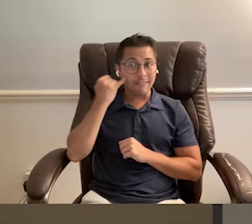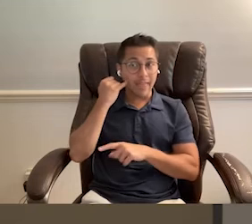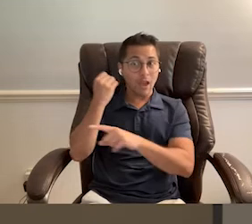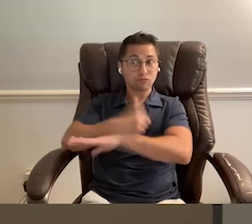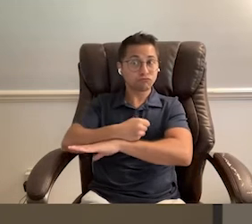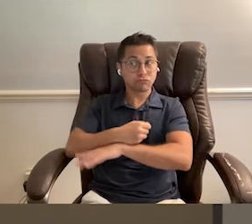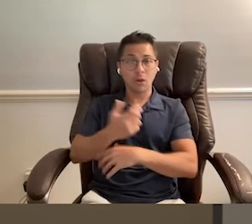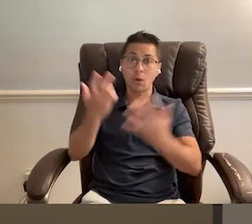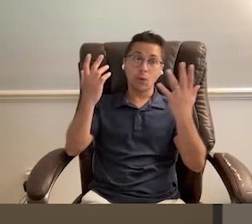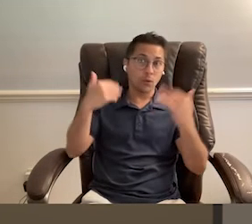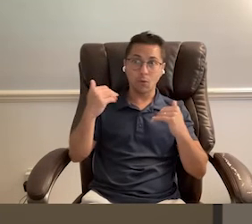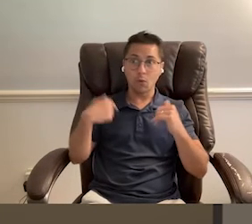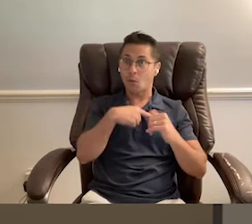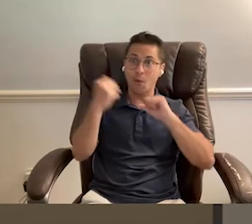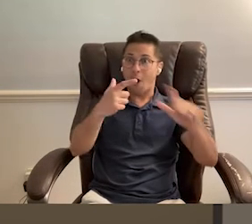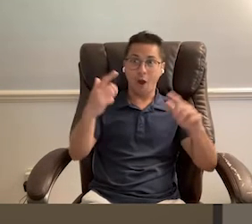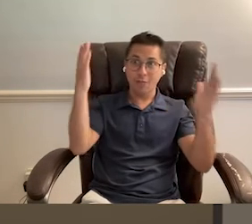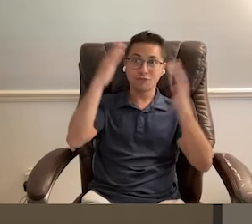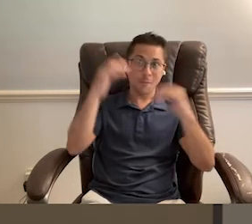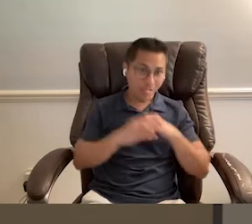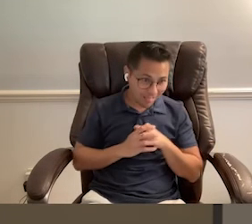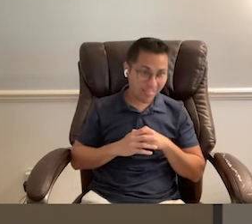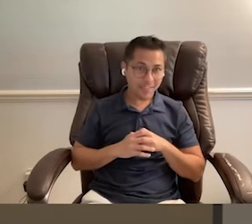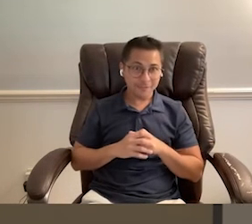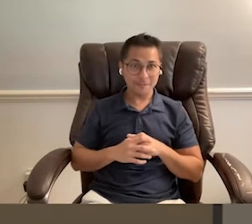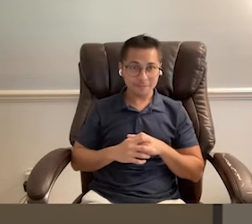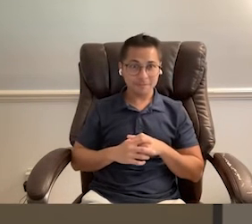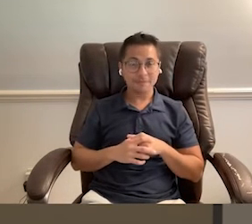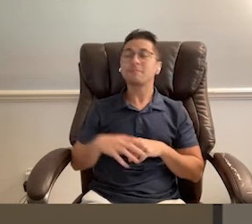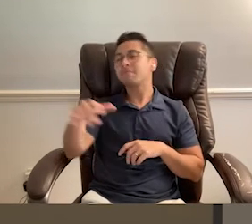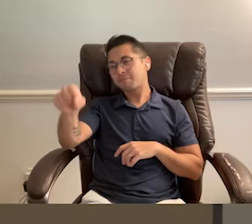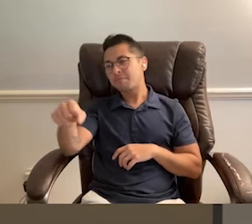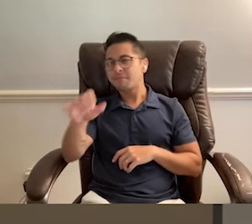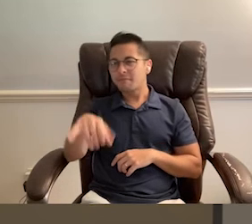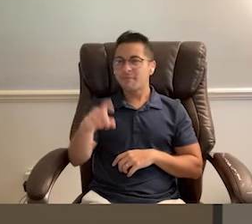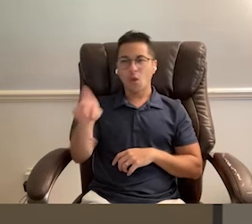trouble, buddy. But yes, that's the only one that's insured.